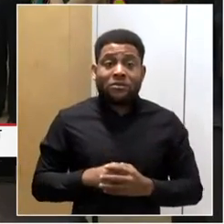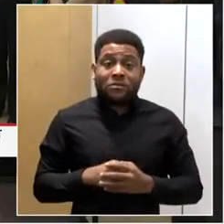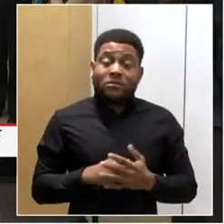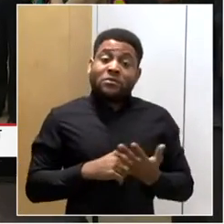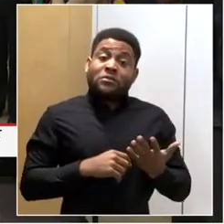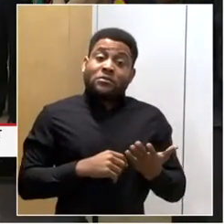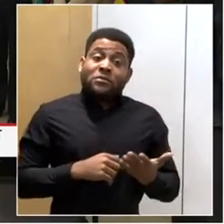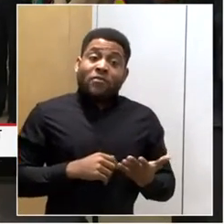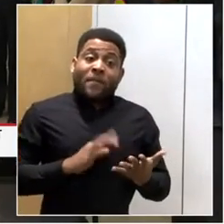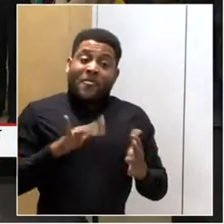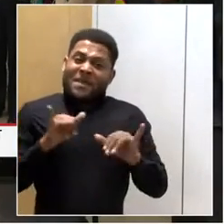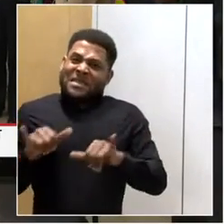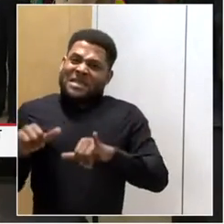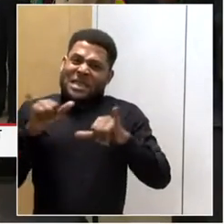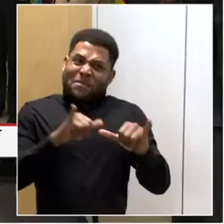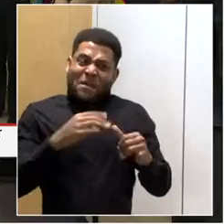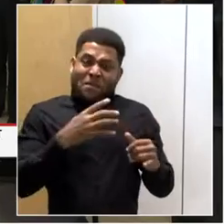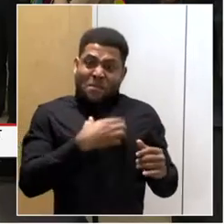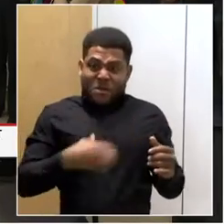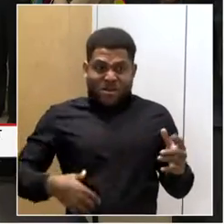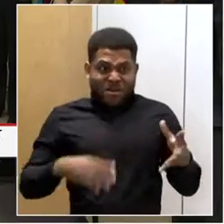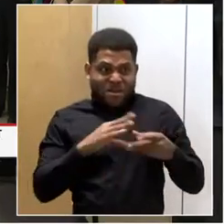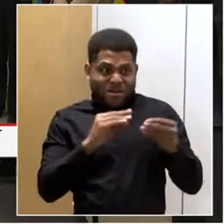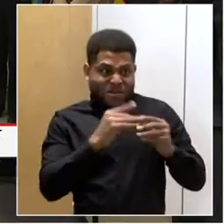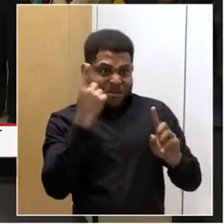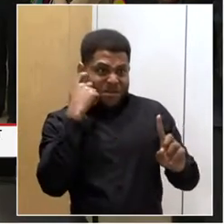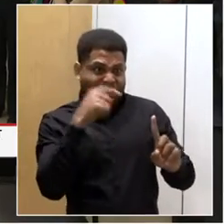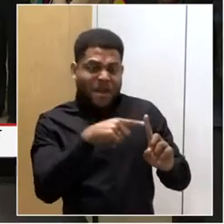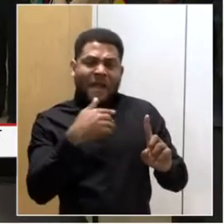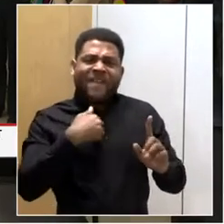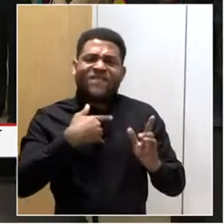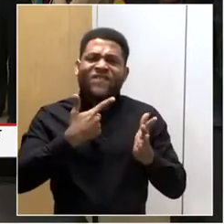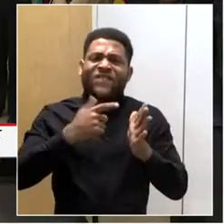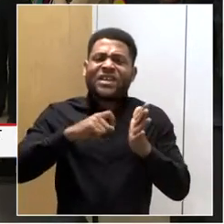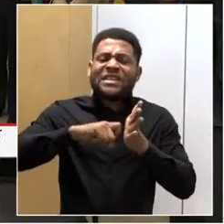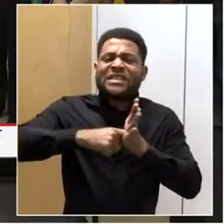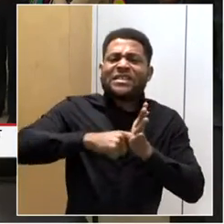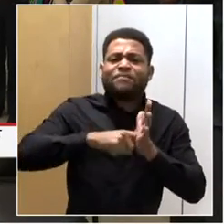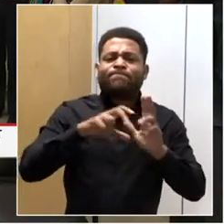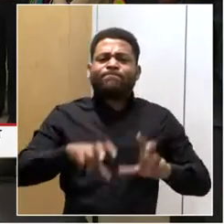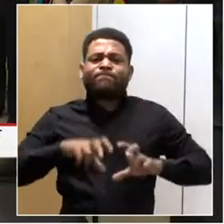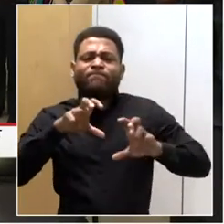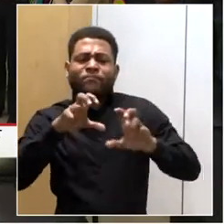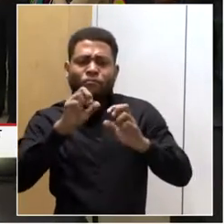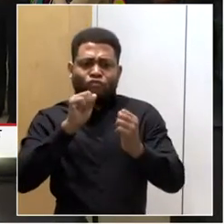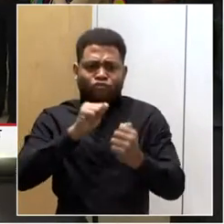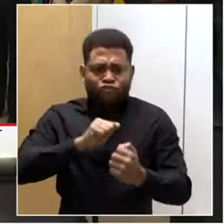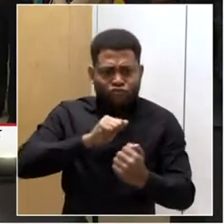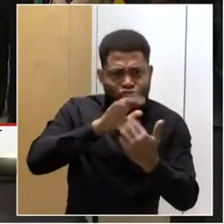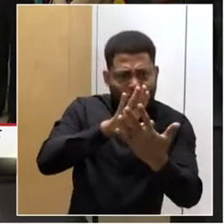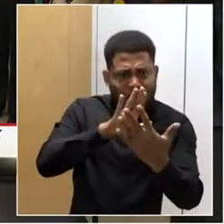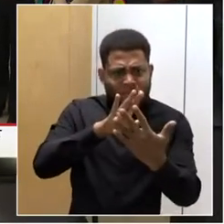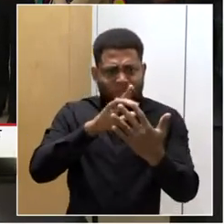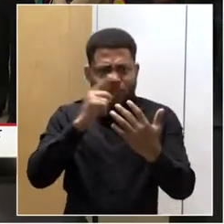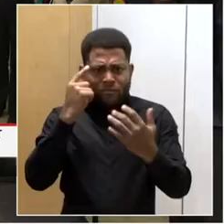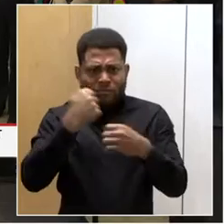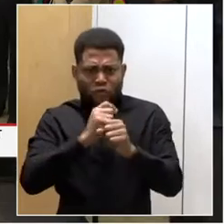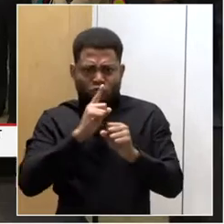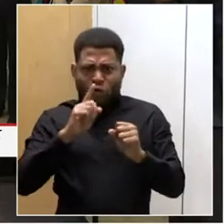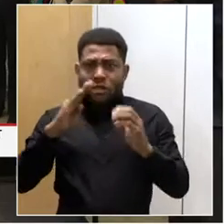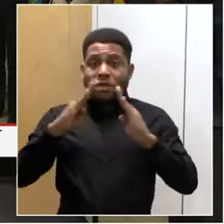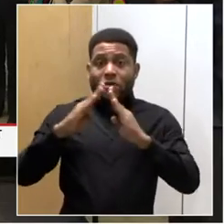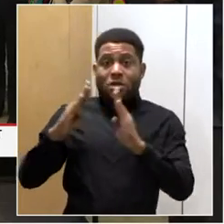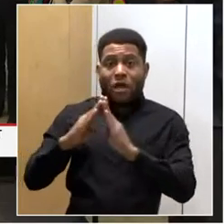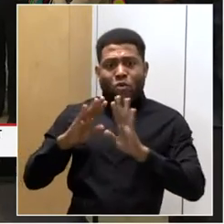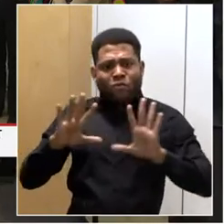some really key investments and strategies to ensure that our downtown stays vibrant in the near term, but obviously for the